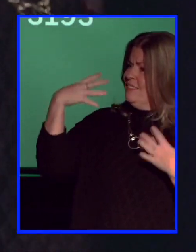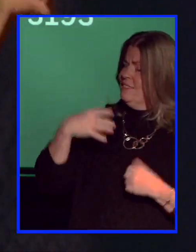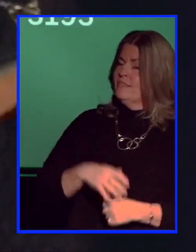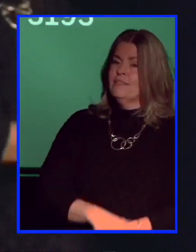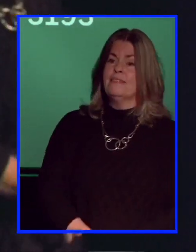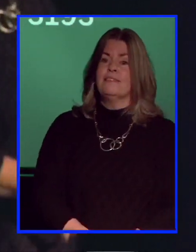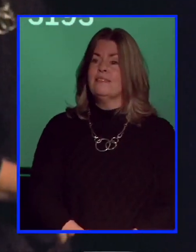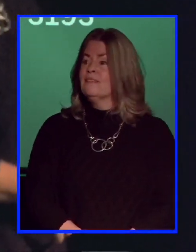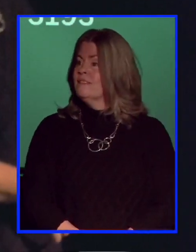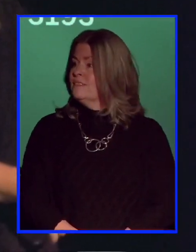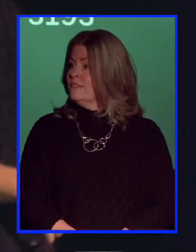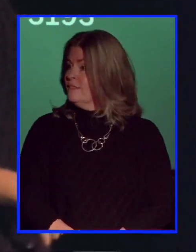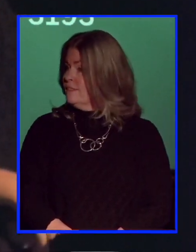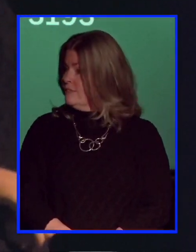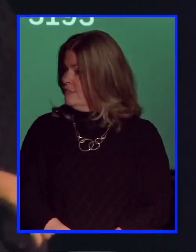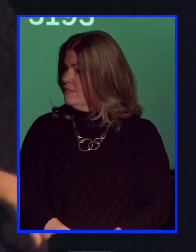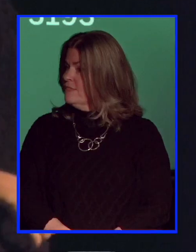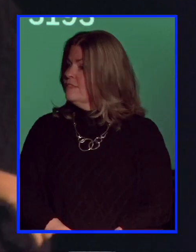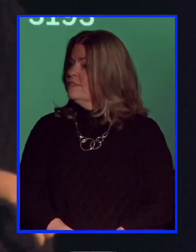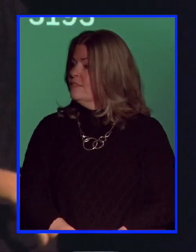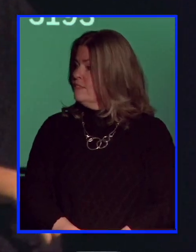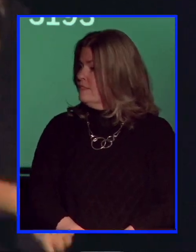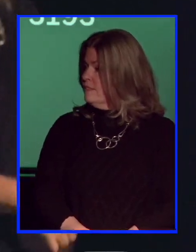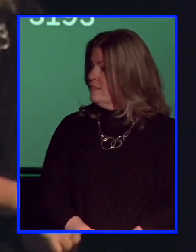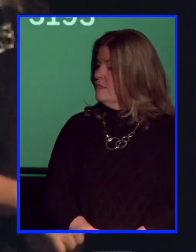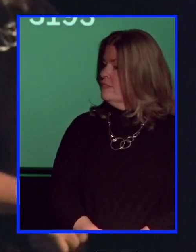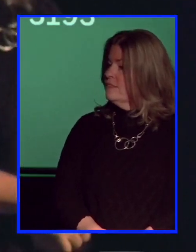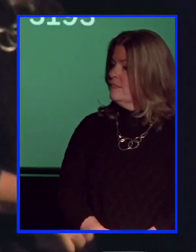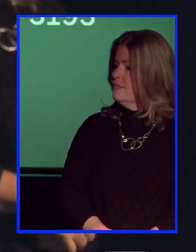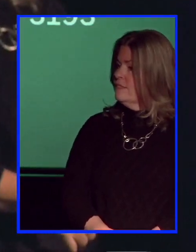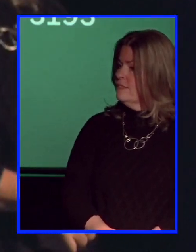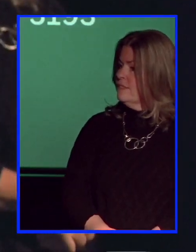Lights up? We got a request for lights up, yeah.